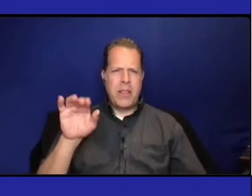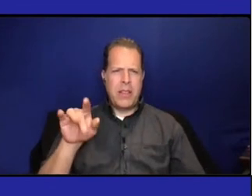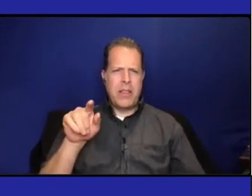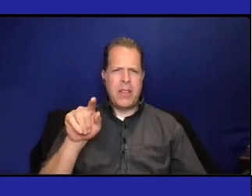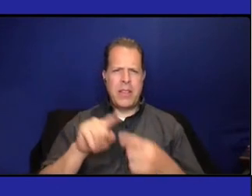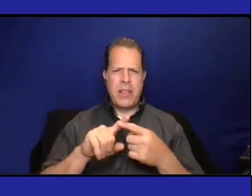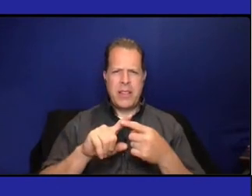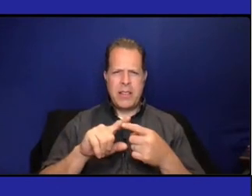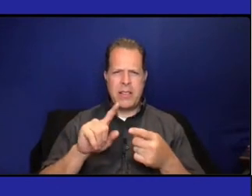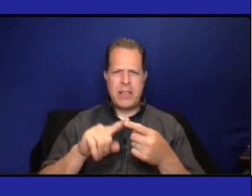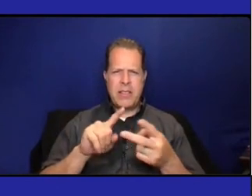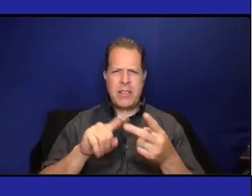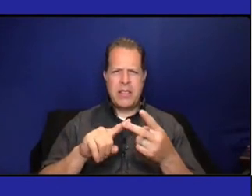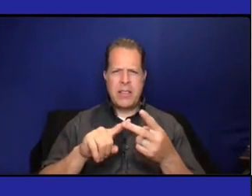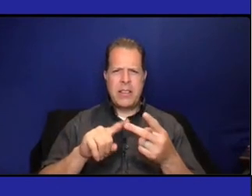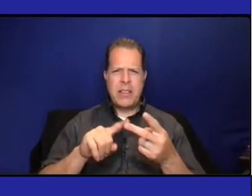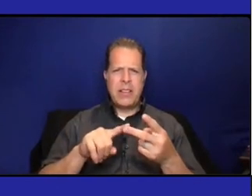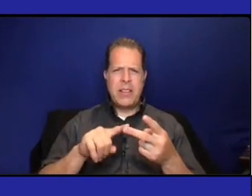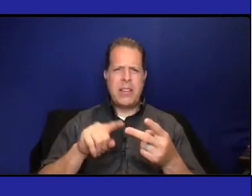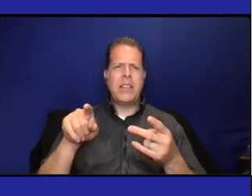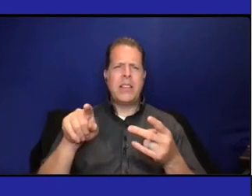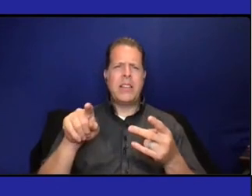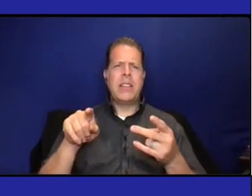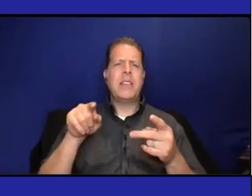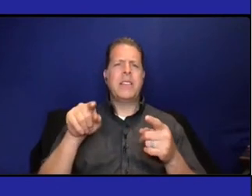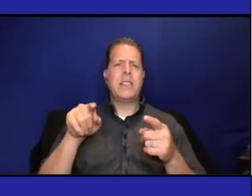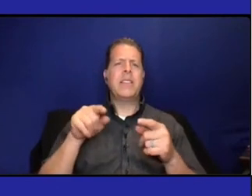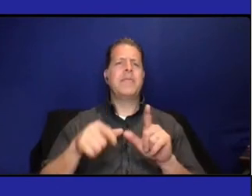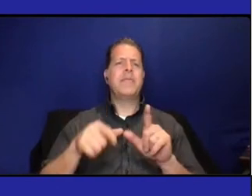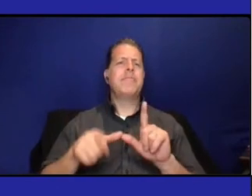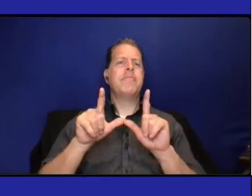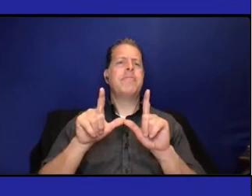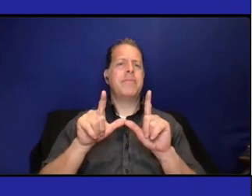for use and occupancy of approximately